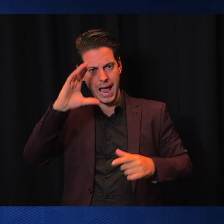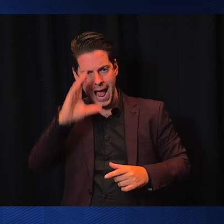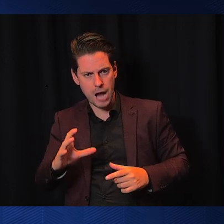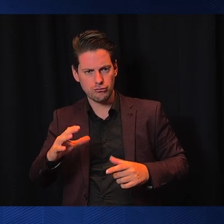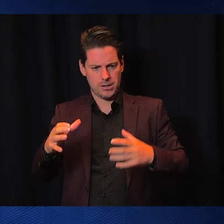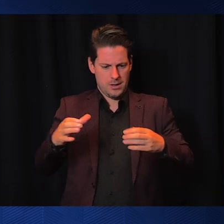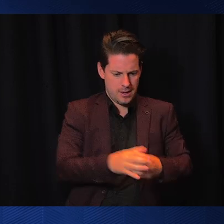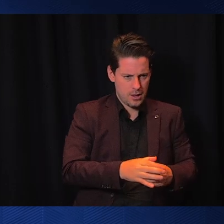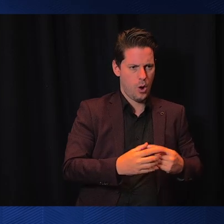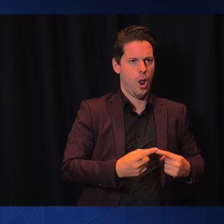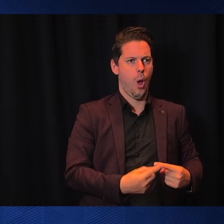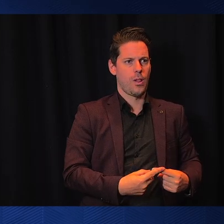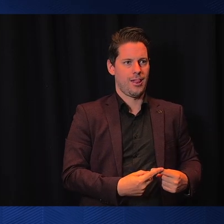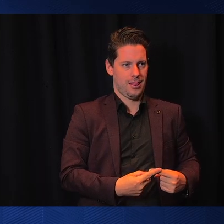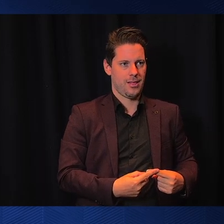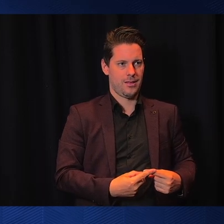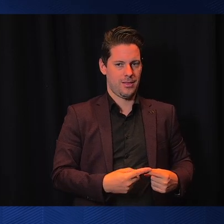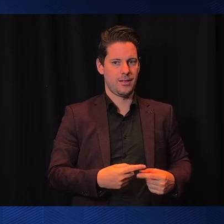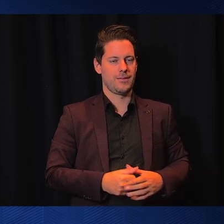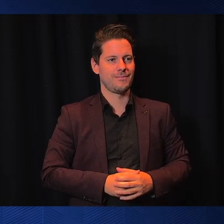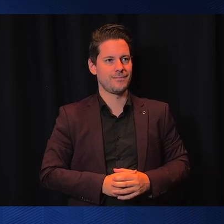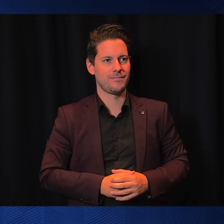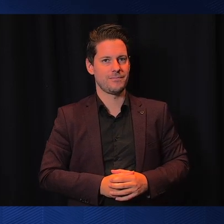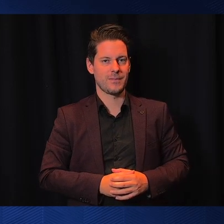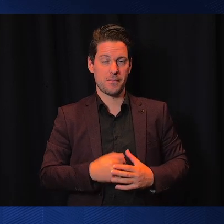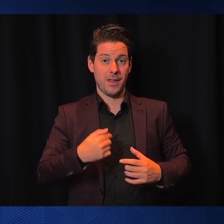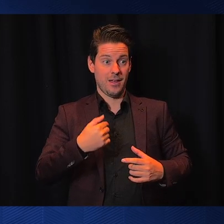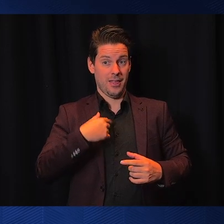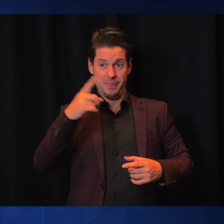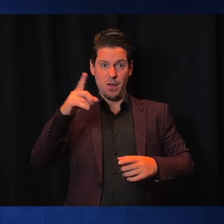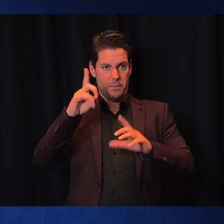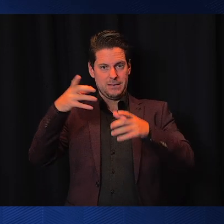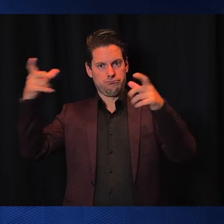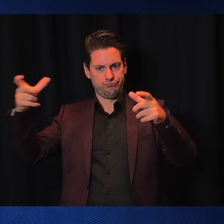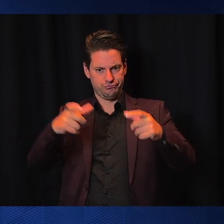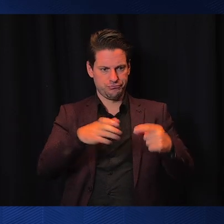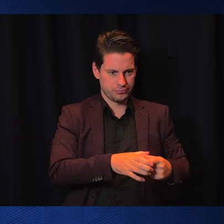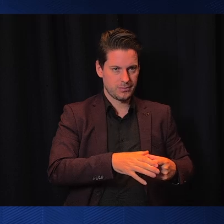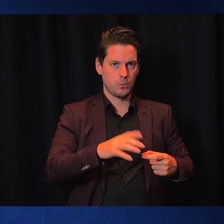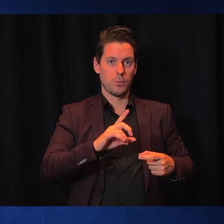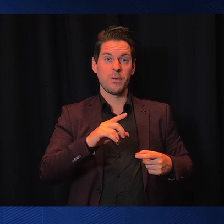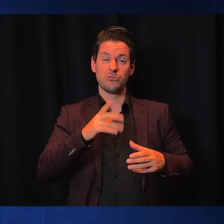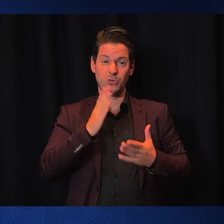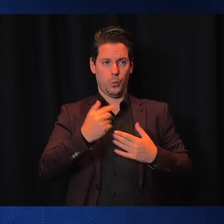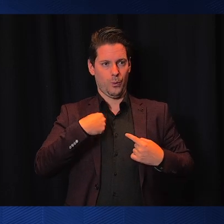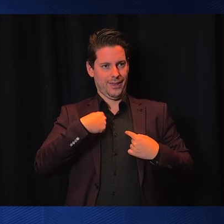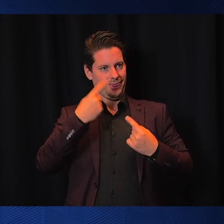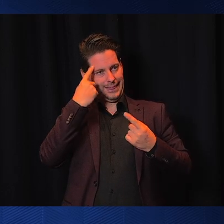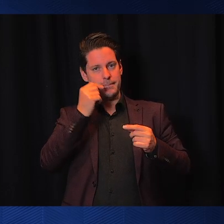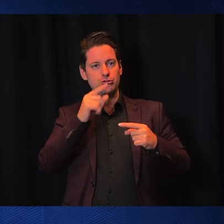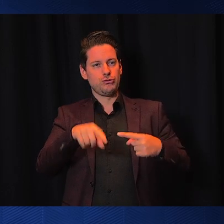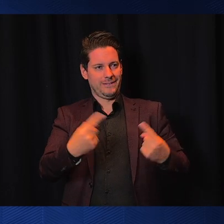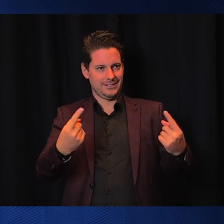word localization means. But we see it differently. We think localization is the